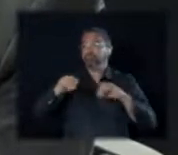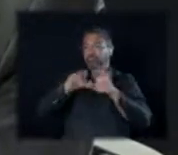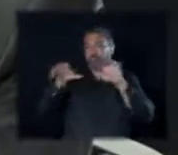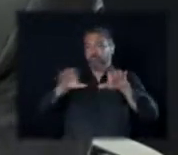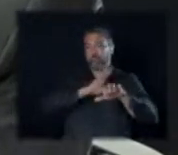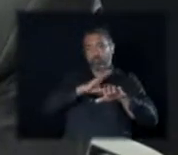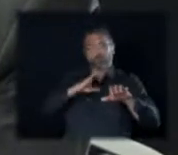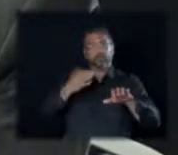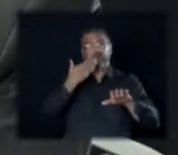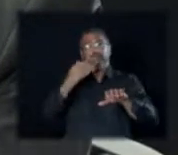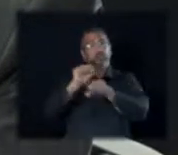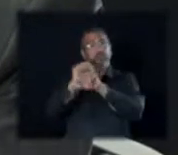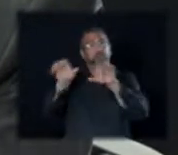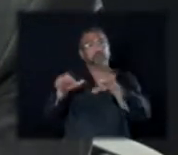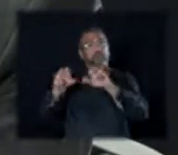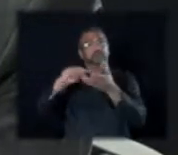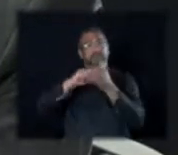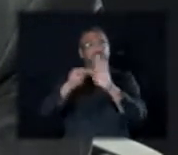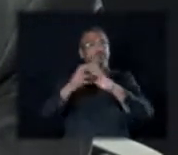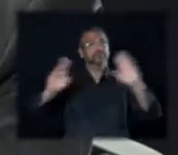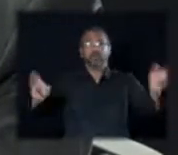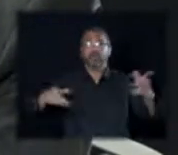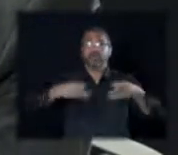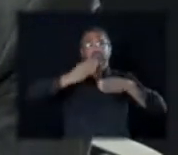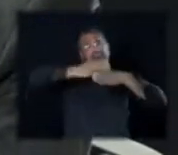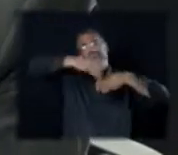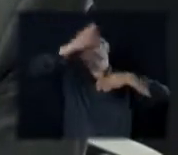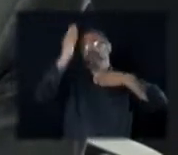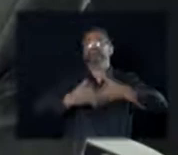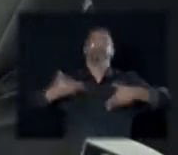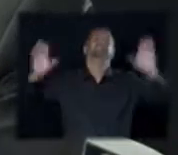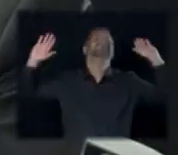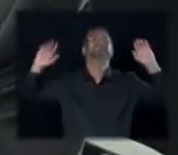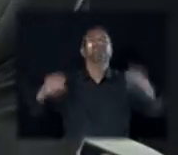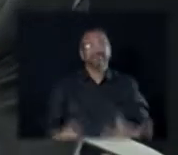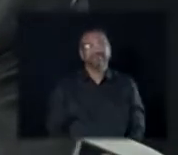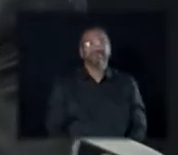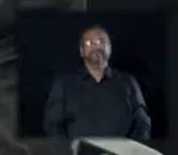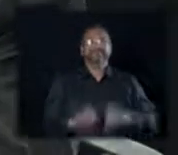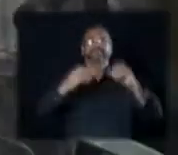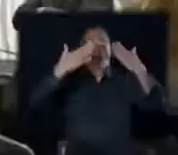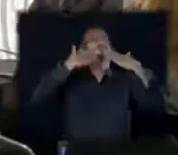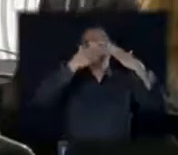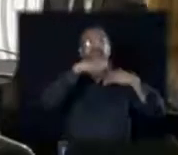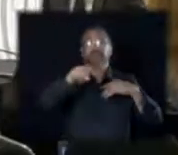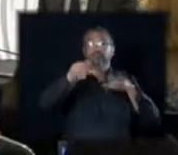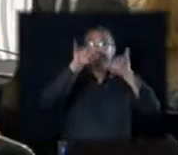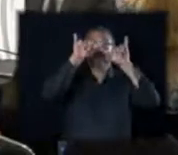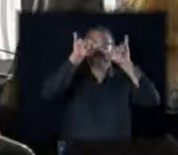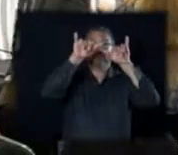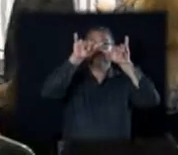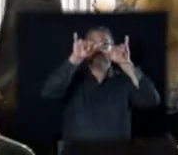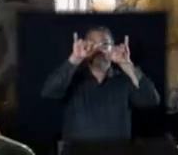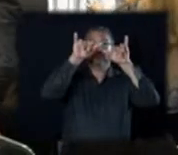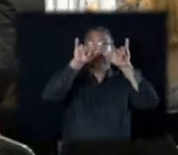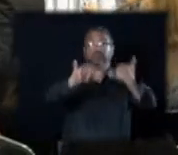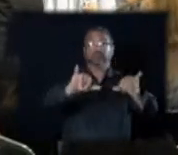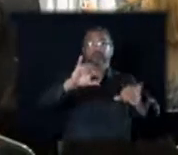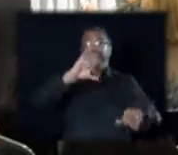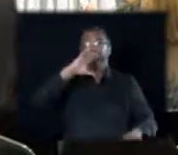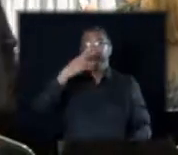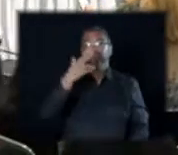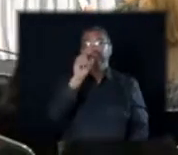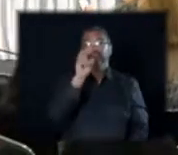that we can do our job and to finish this issue. Thanks to everybody.